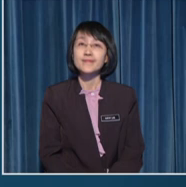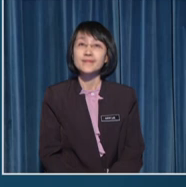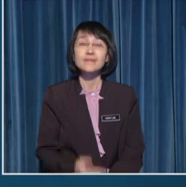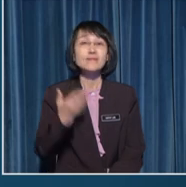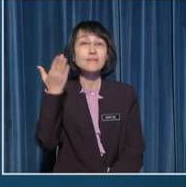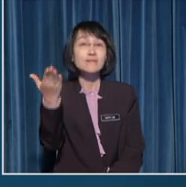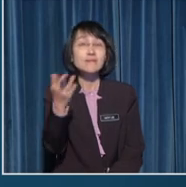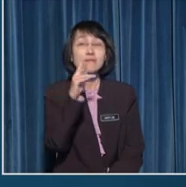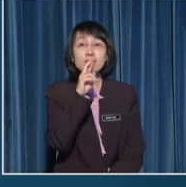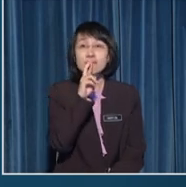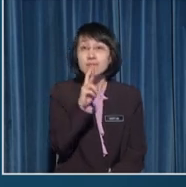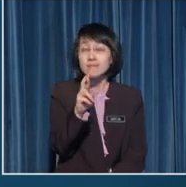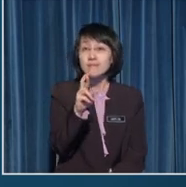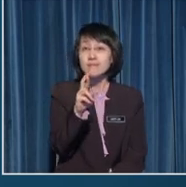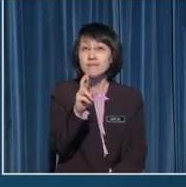There are